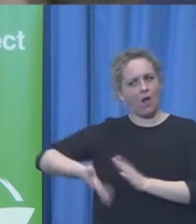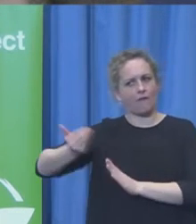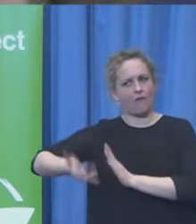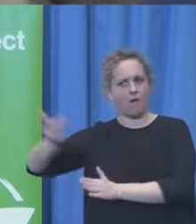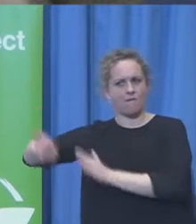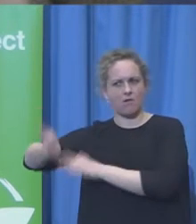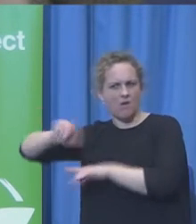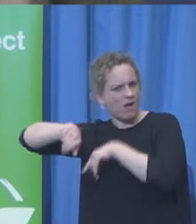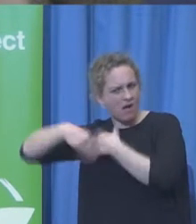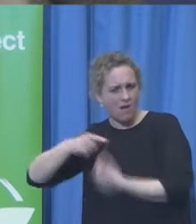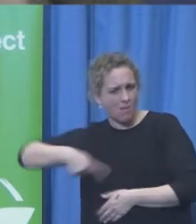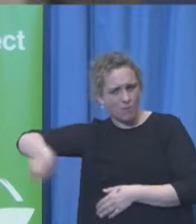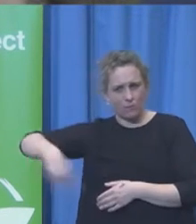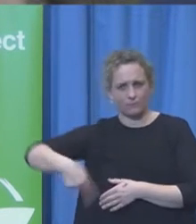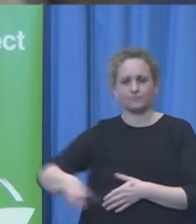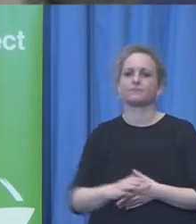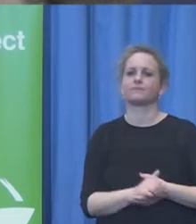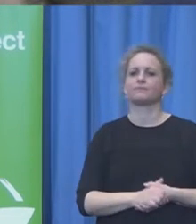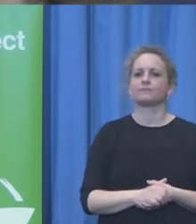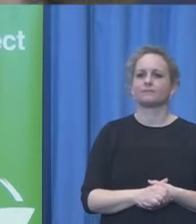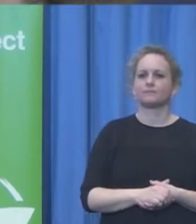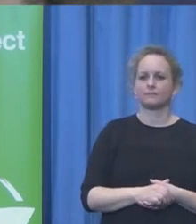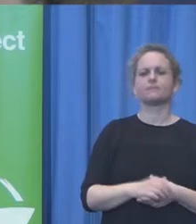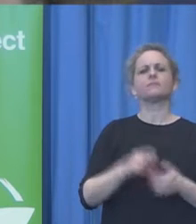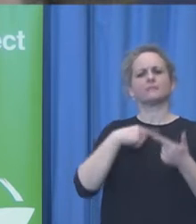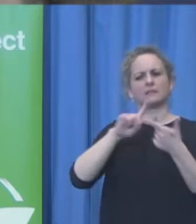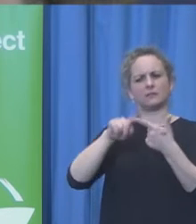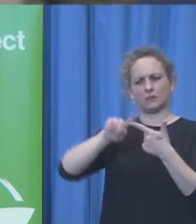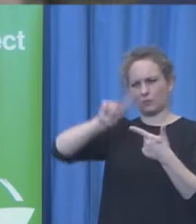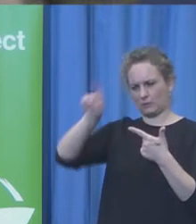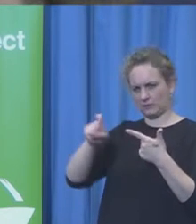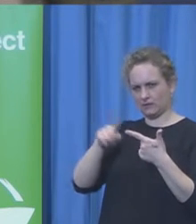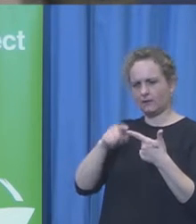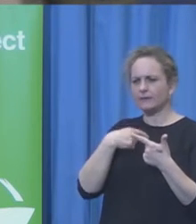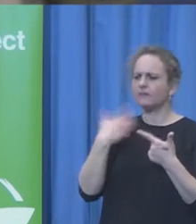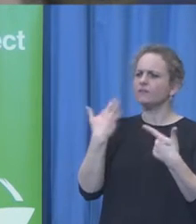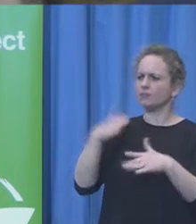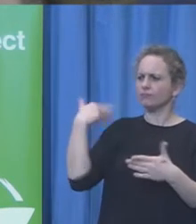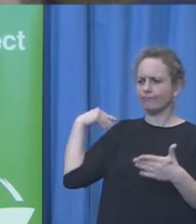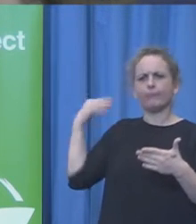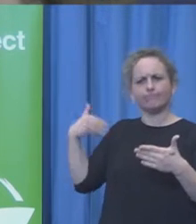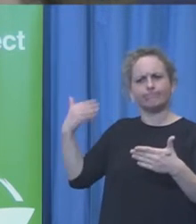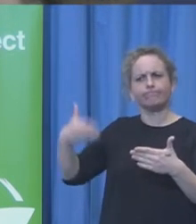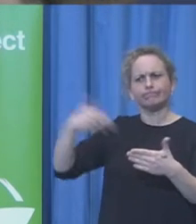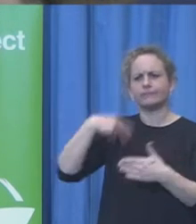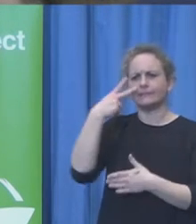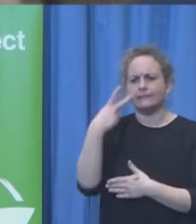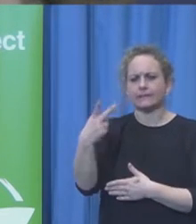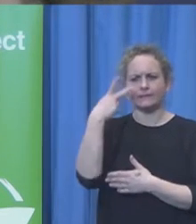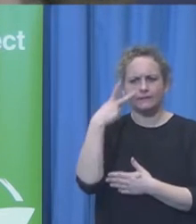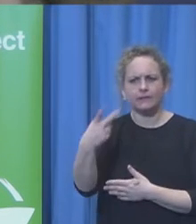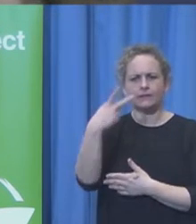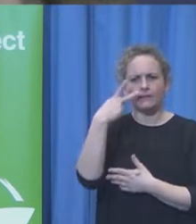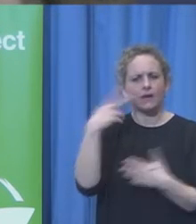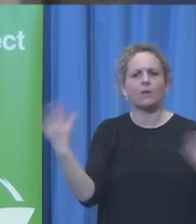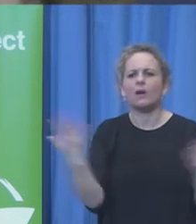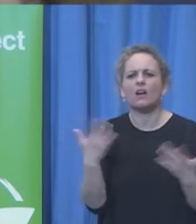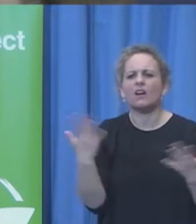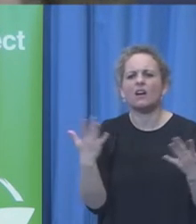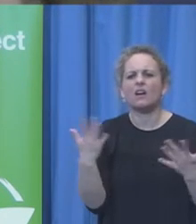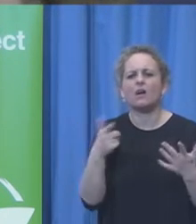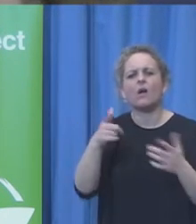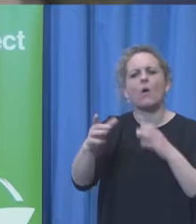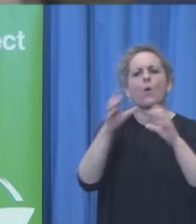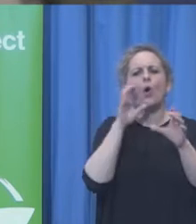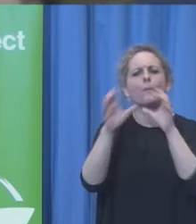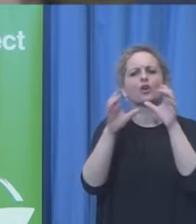we see that the real bottleneck is the lack of communication and cooperation with employers, with the business world. So